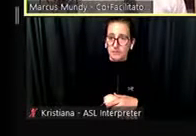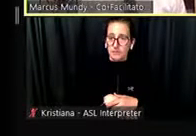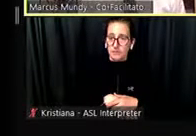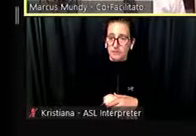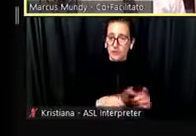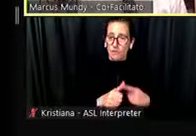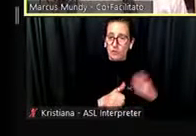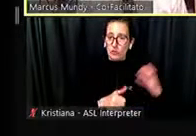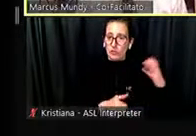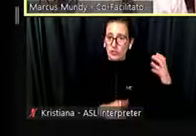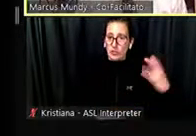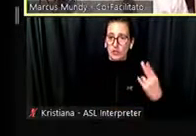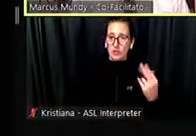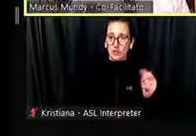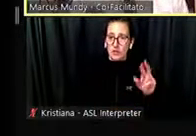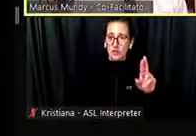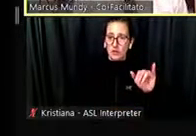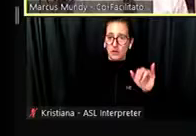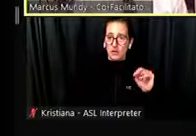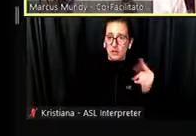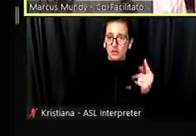Harrington.